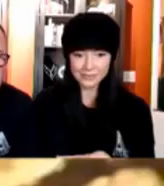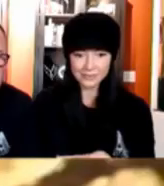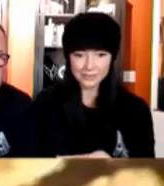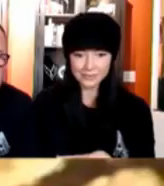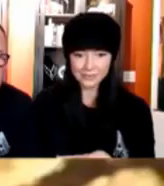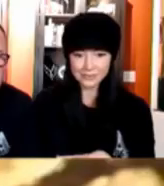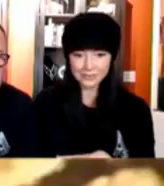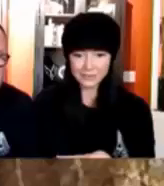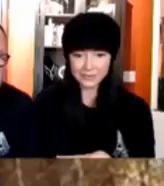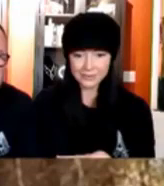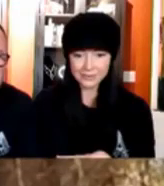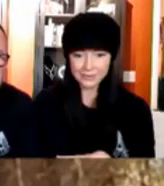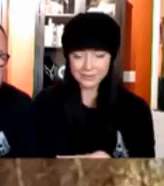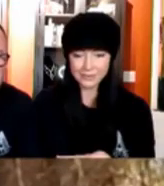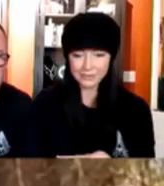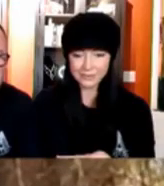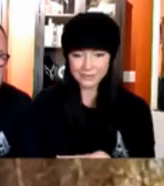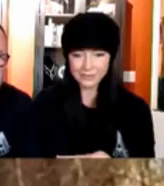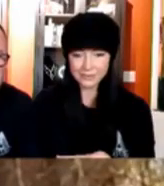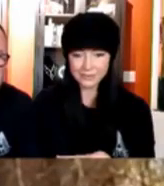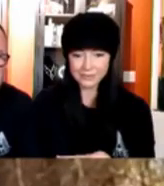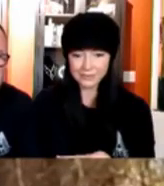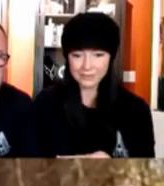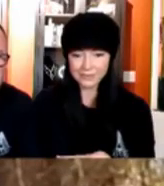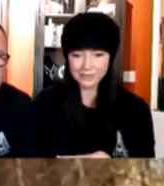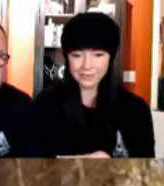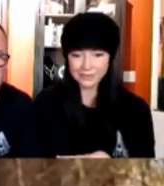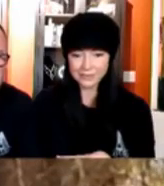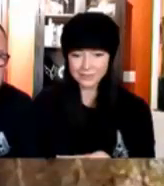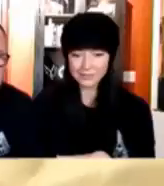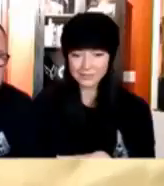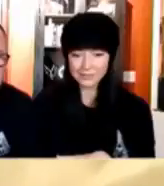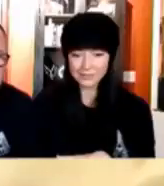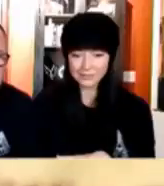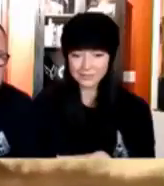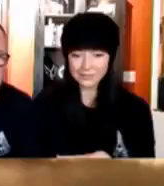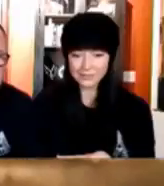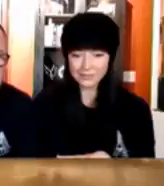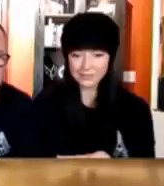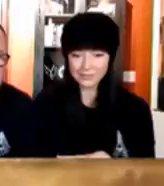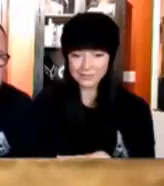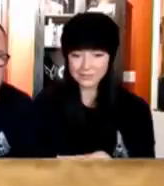of the trees quintupled in just 6 years. Bare valley